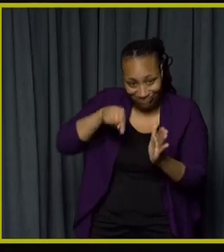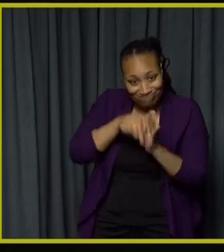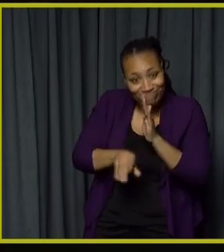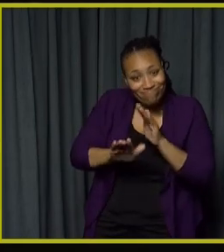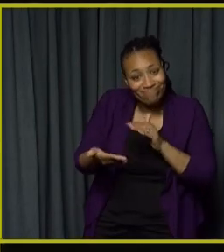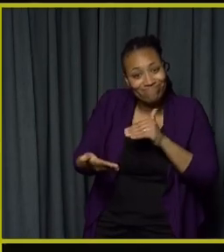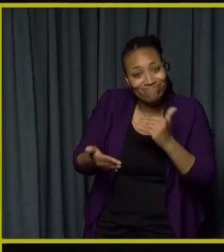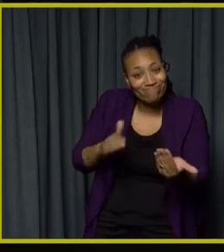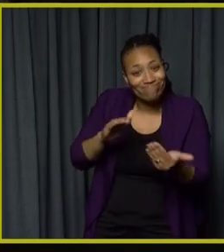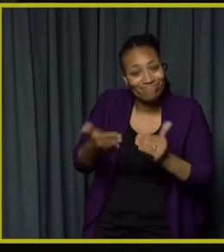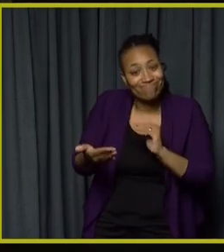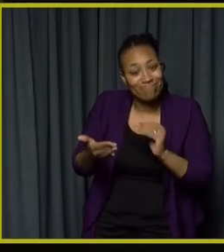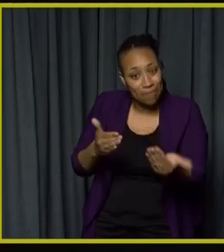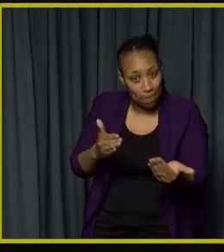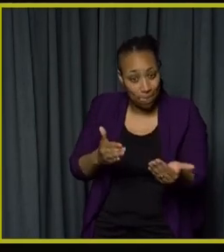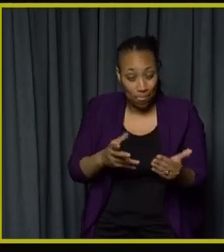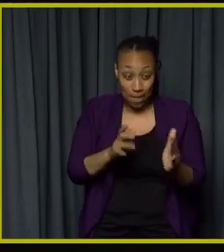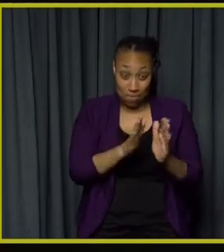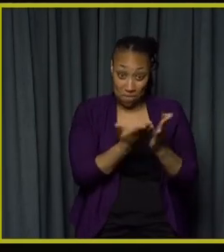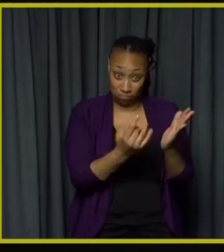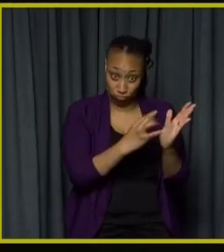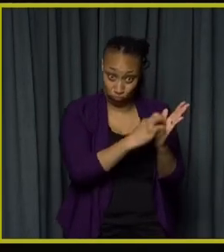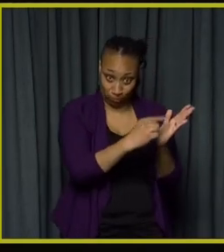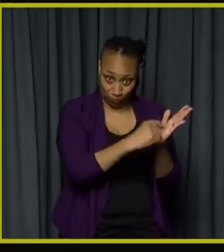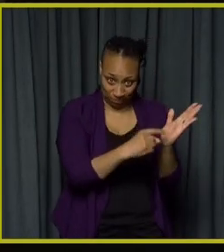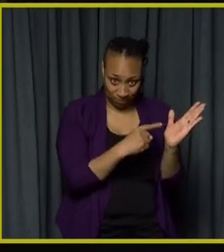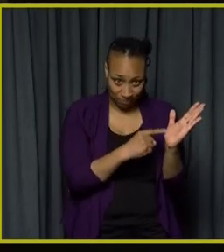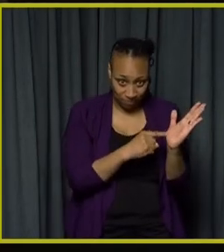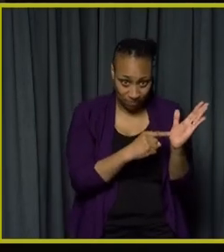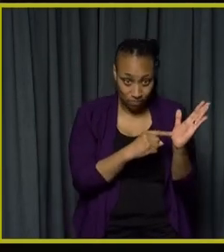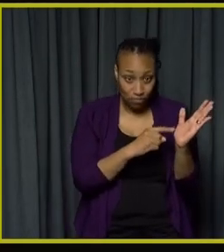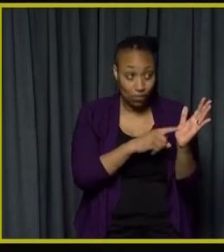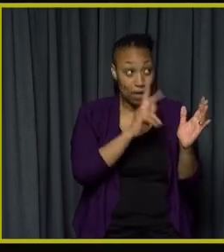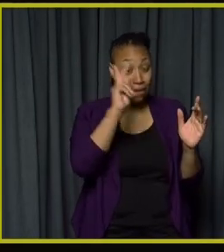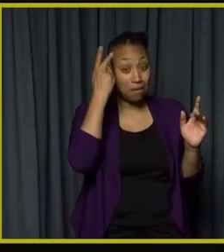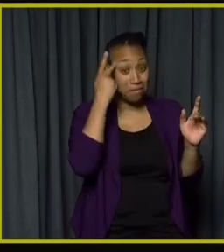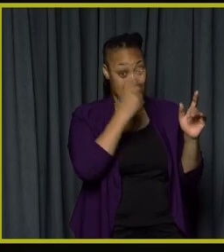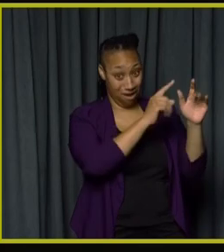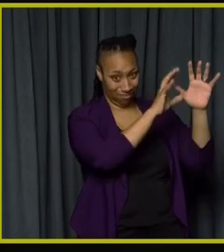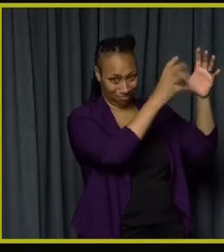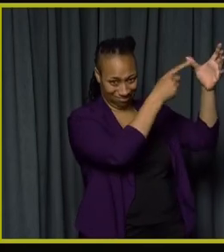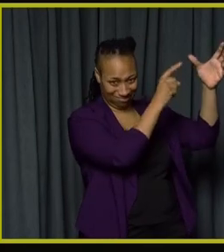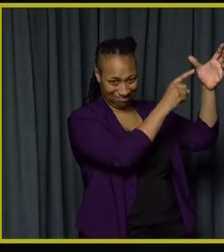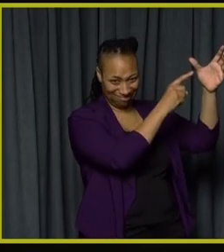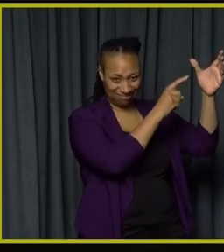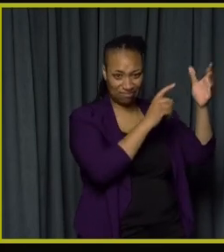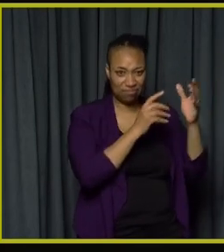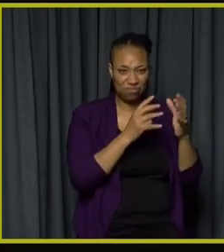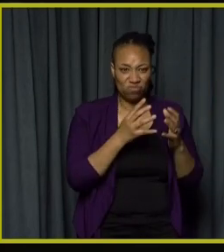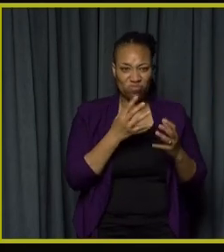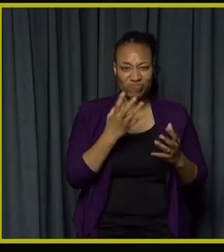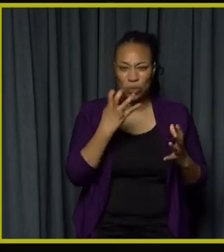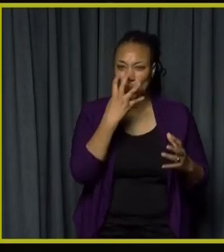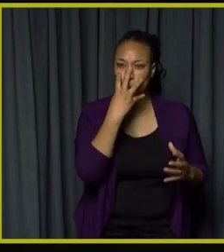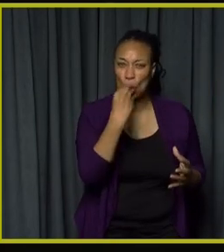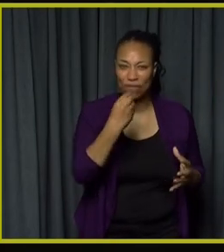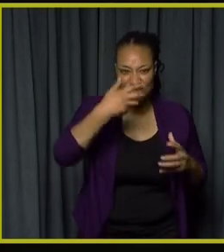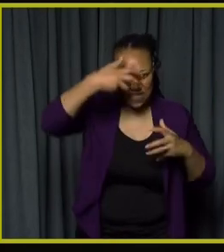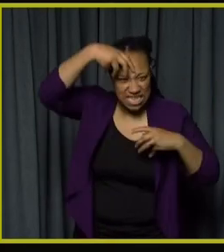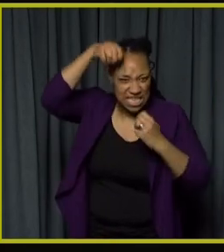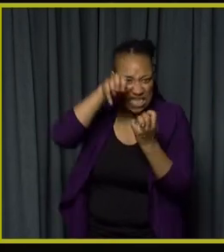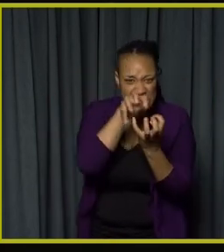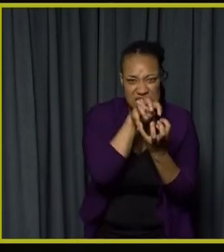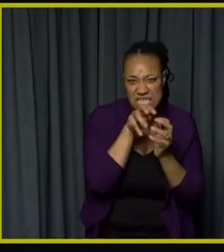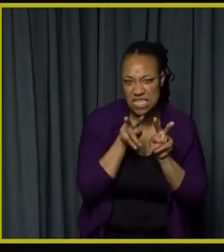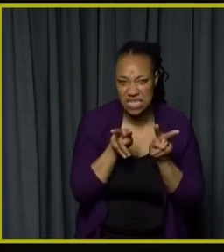scripture, it's not only the politicians who've been acting as ravenous wolves, that's the biblical language, it's also the